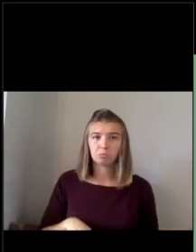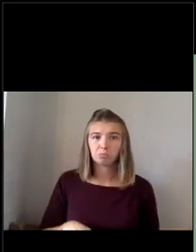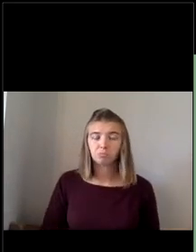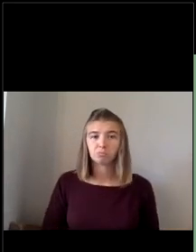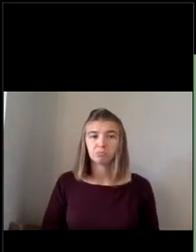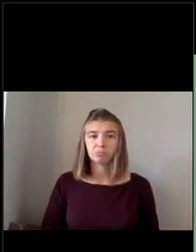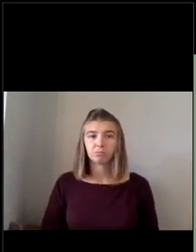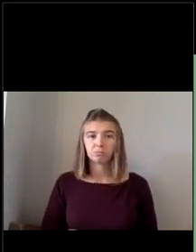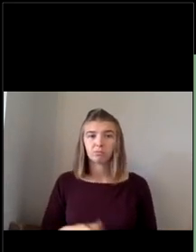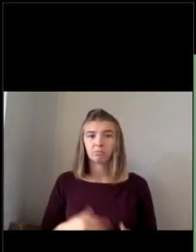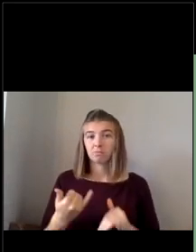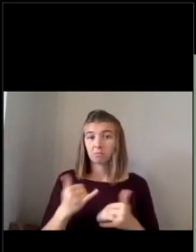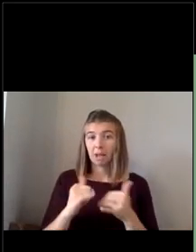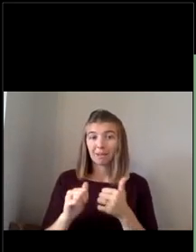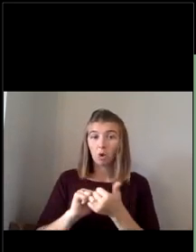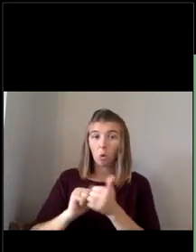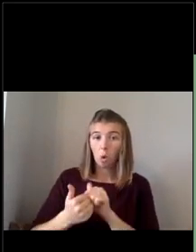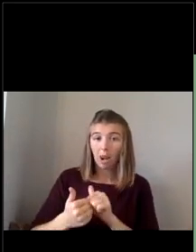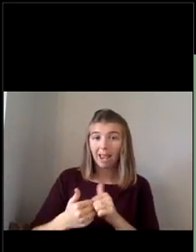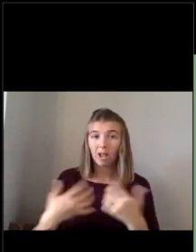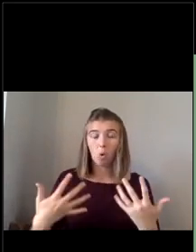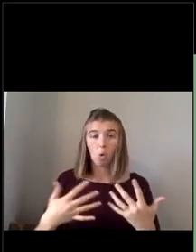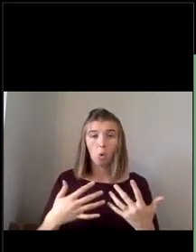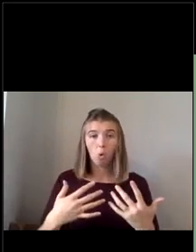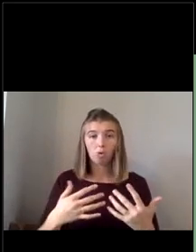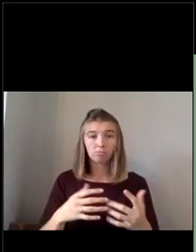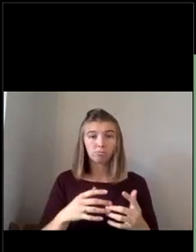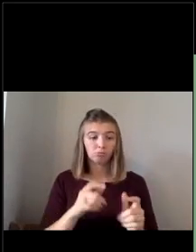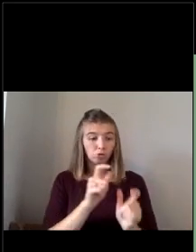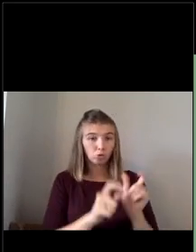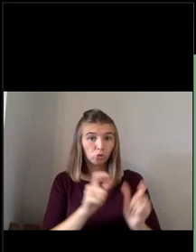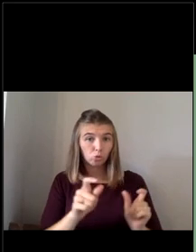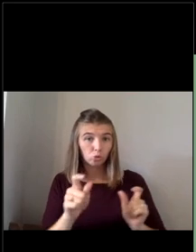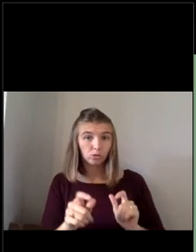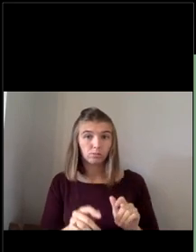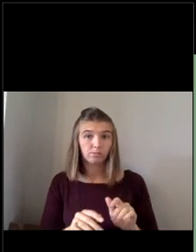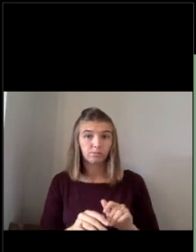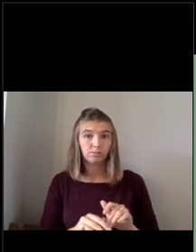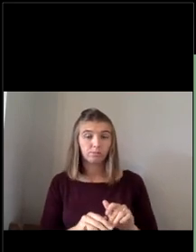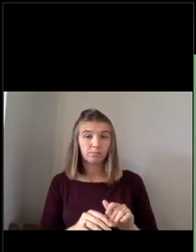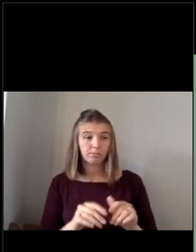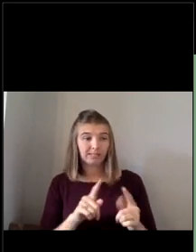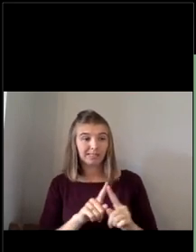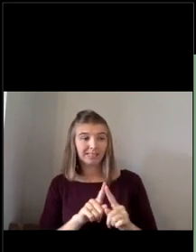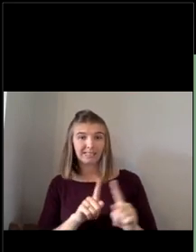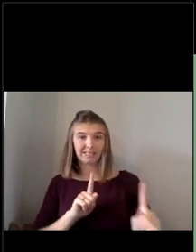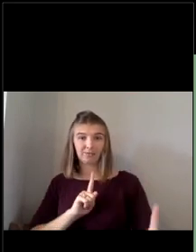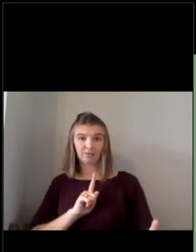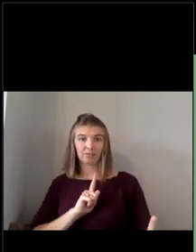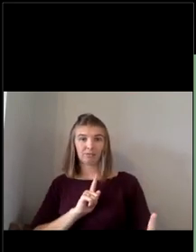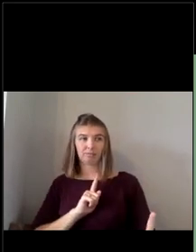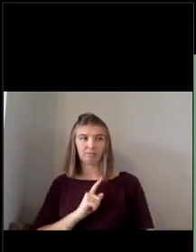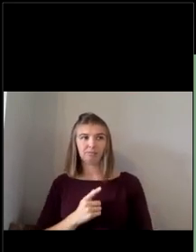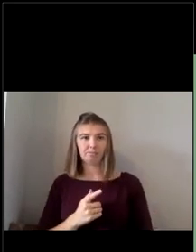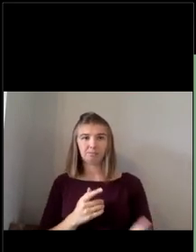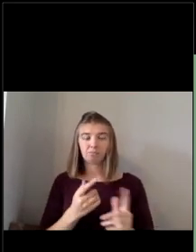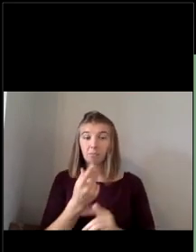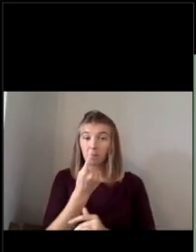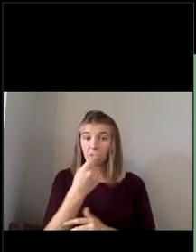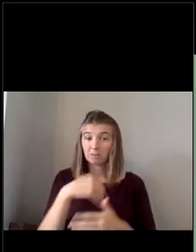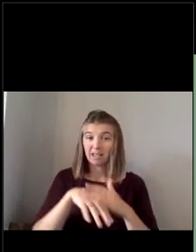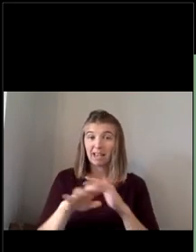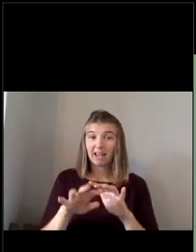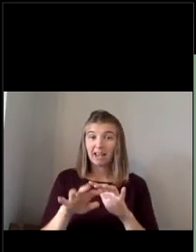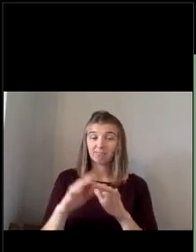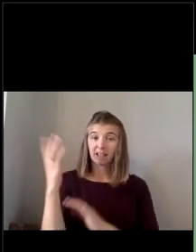a sense that you are singled out and you're only called upon and maybe put on display, you know, as the ethnic